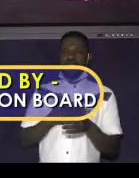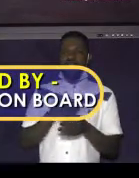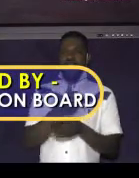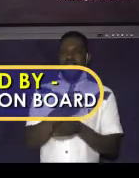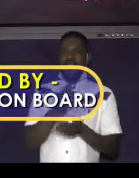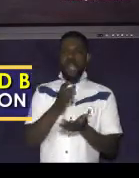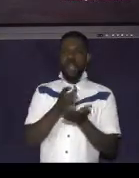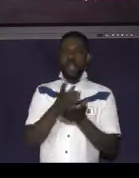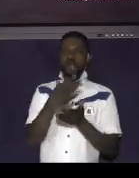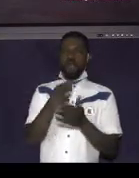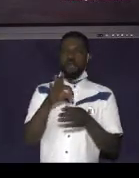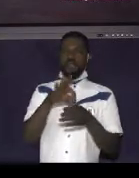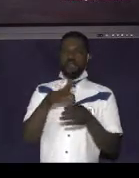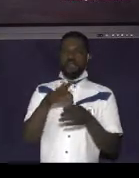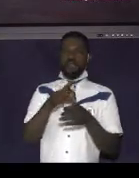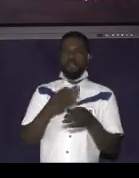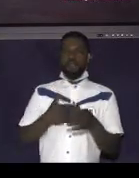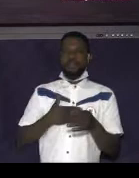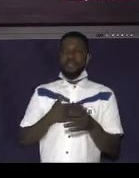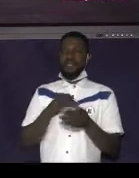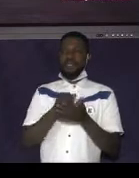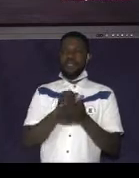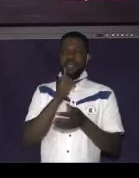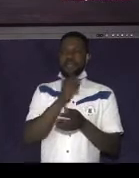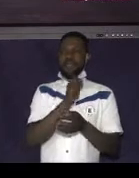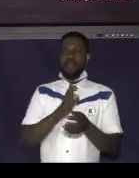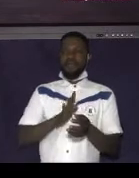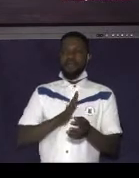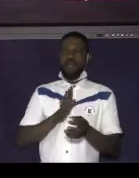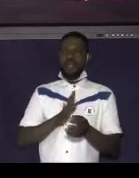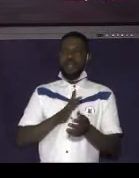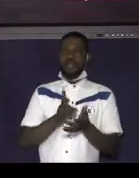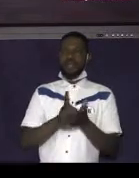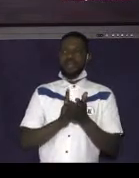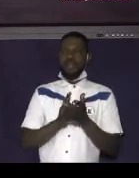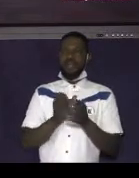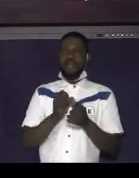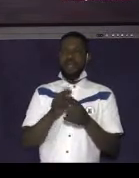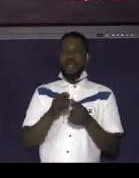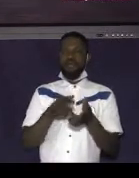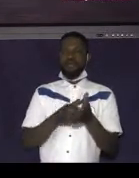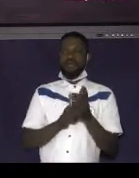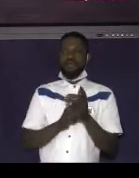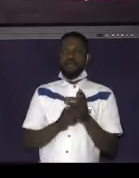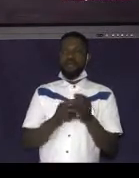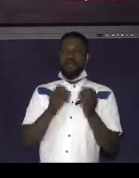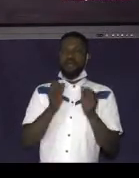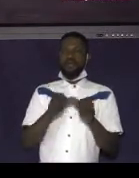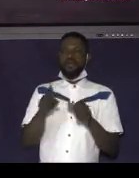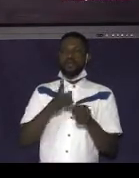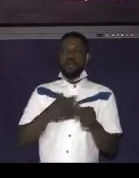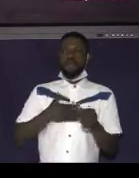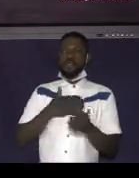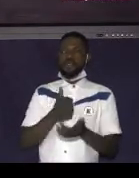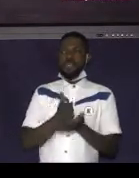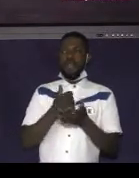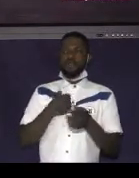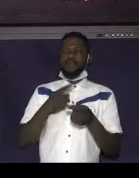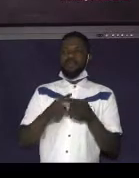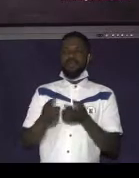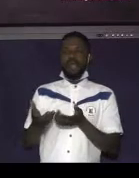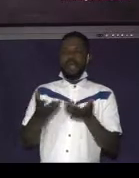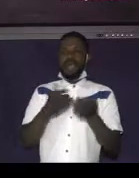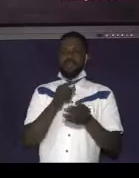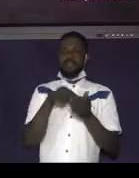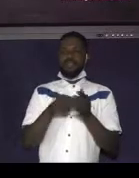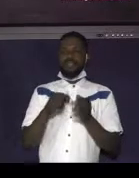A cup of tea, please. That is a polite demand or request. Could you please help me to carry this